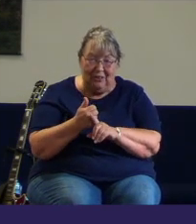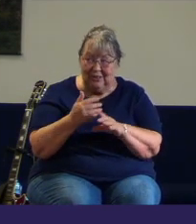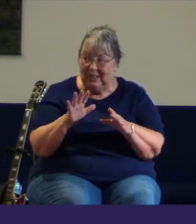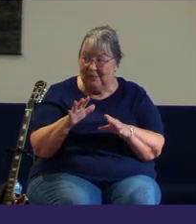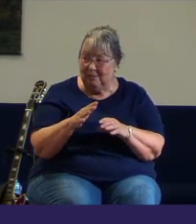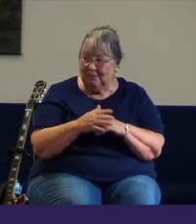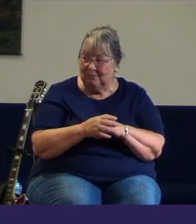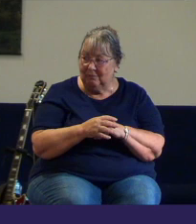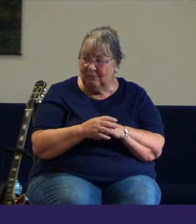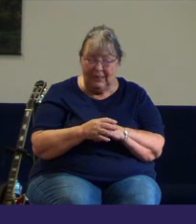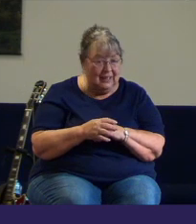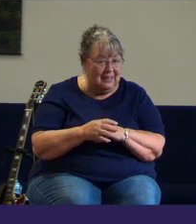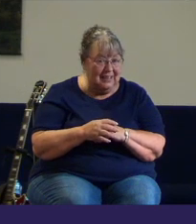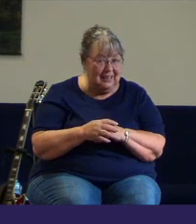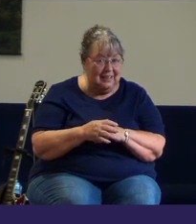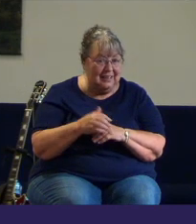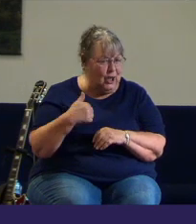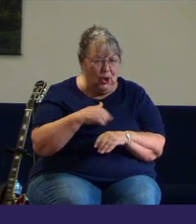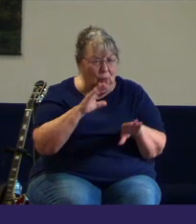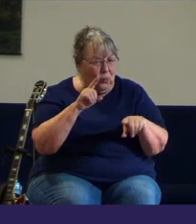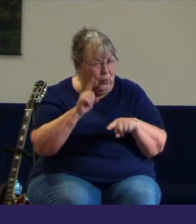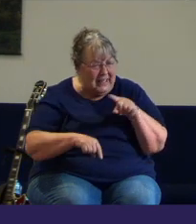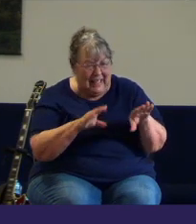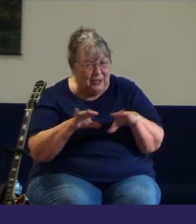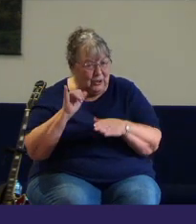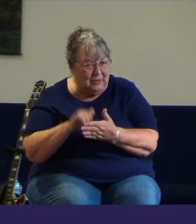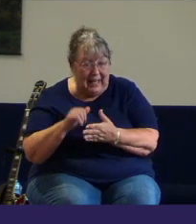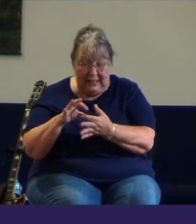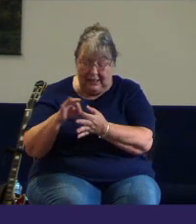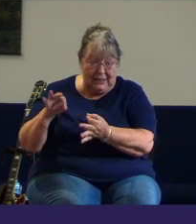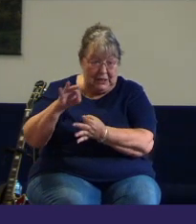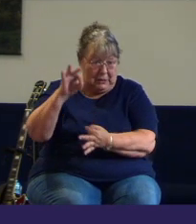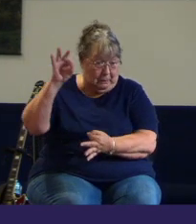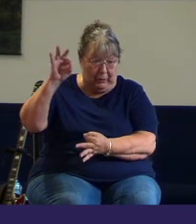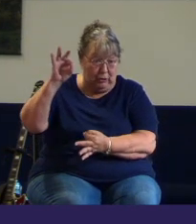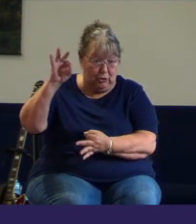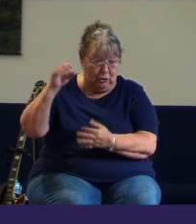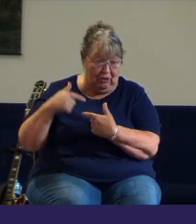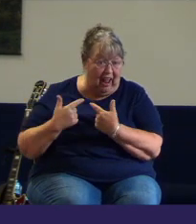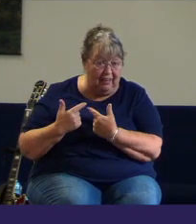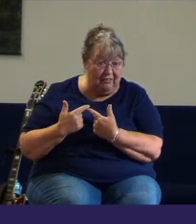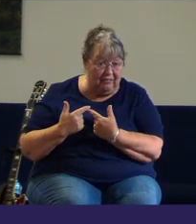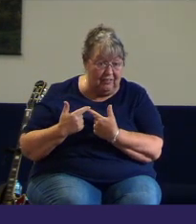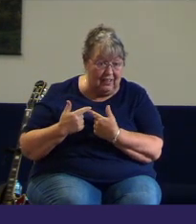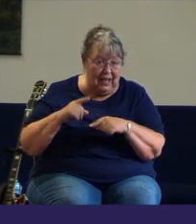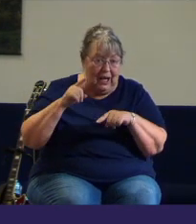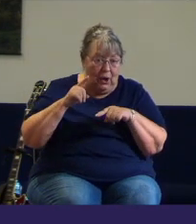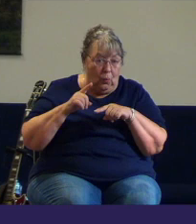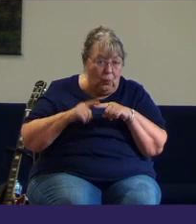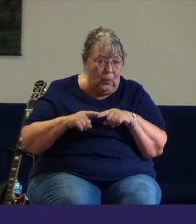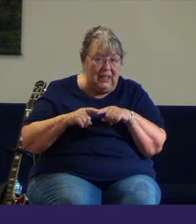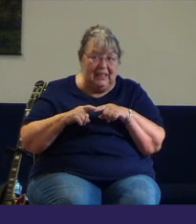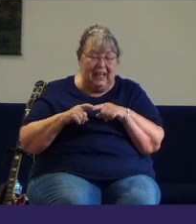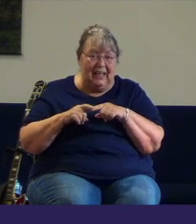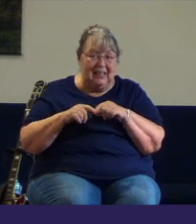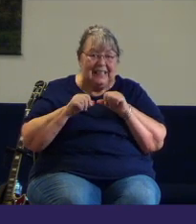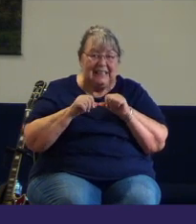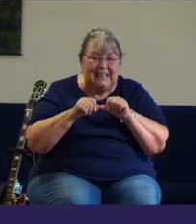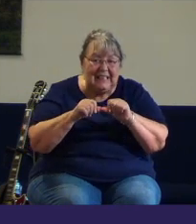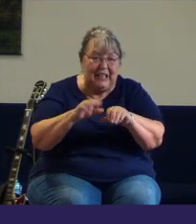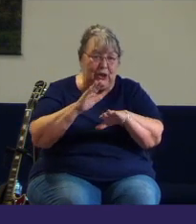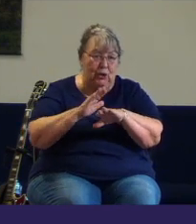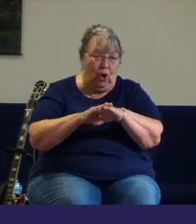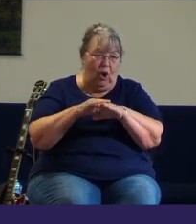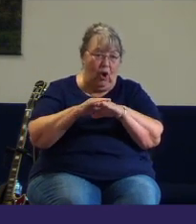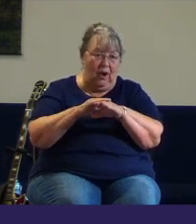anyway, but we can't do that in the spiritual realm. We can't run on empty in